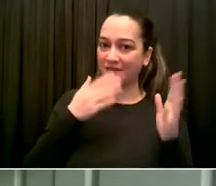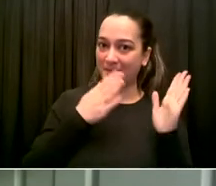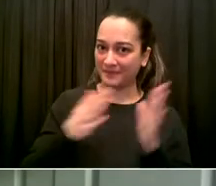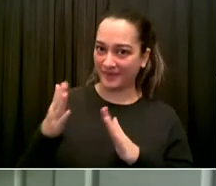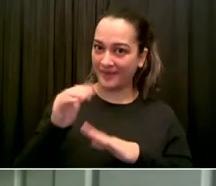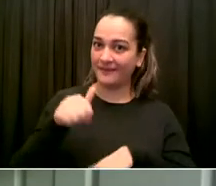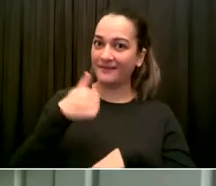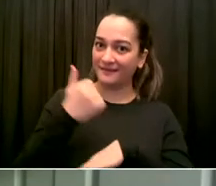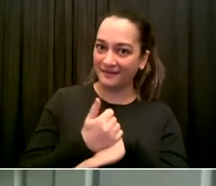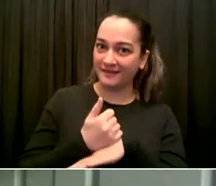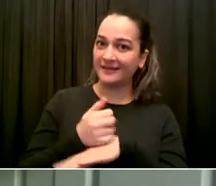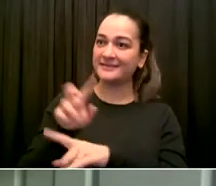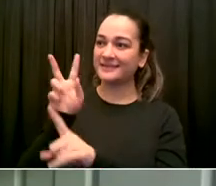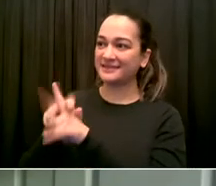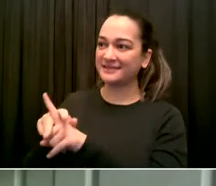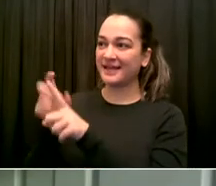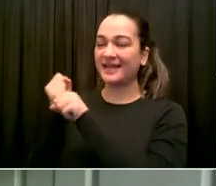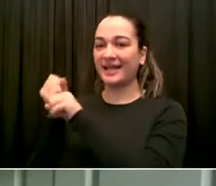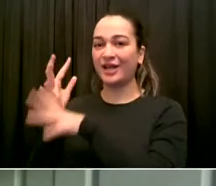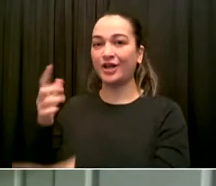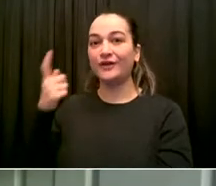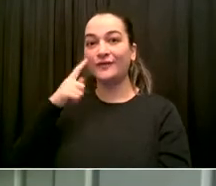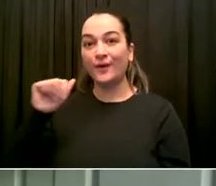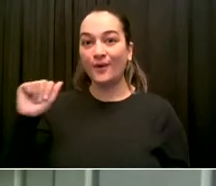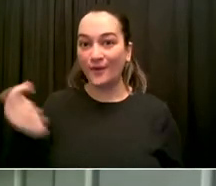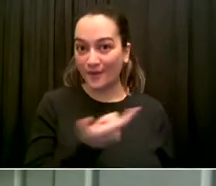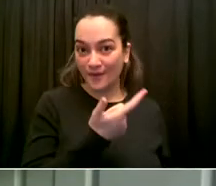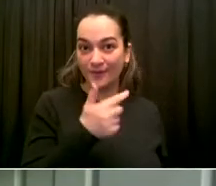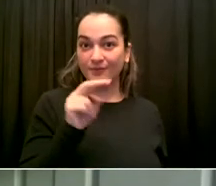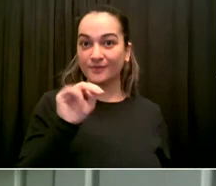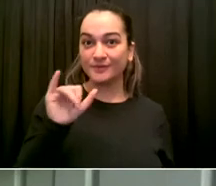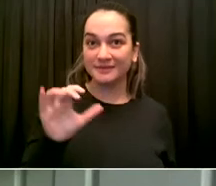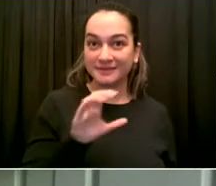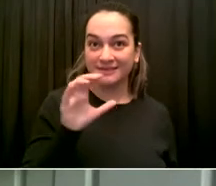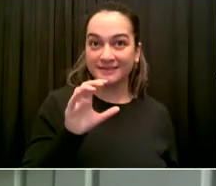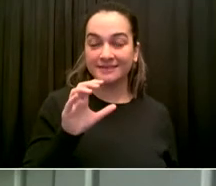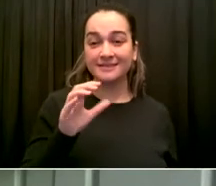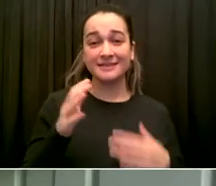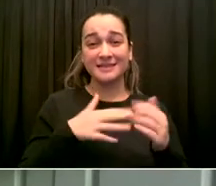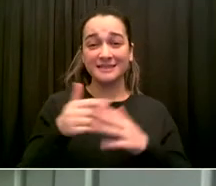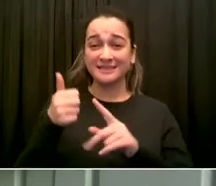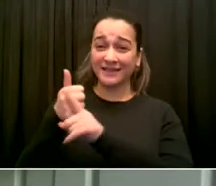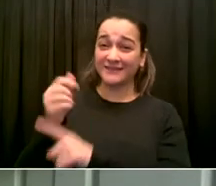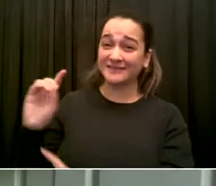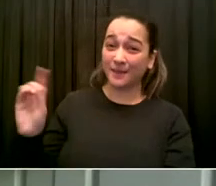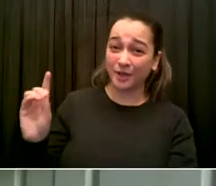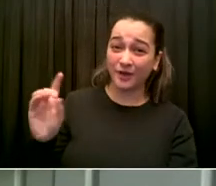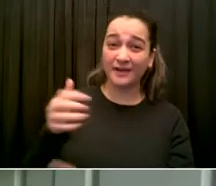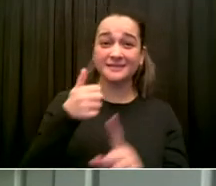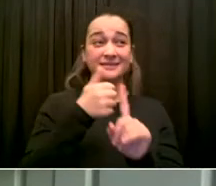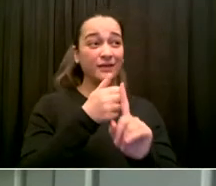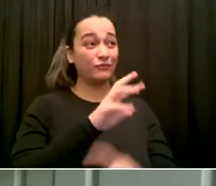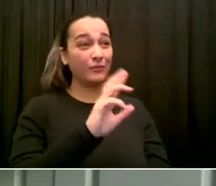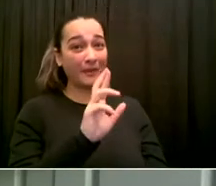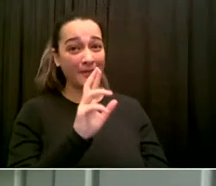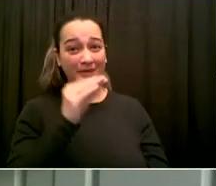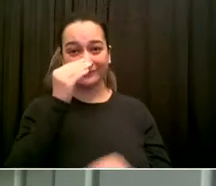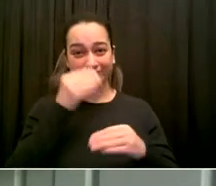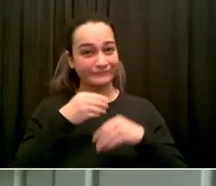around. I admire what you just displayed there. Tremendous knowledge of the game, passionate Mets fan.